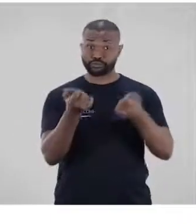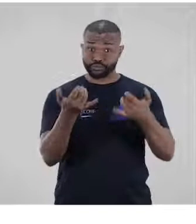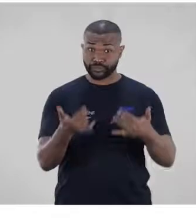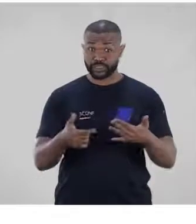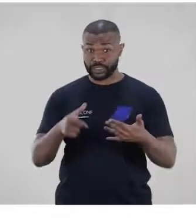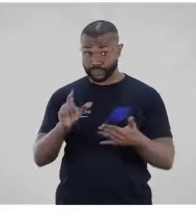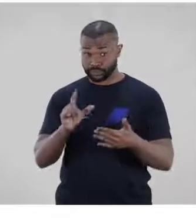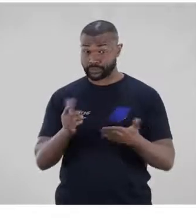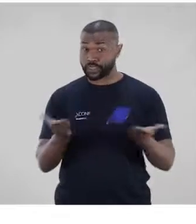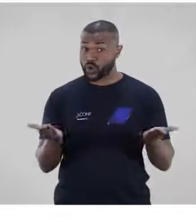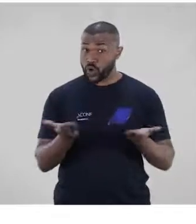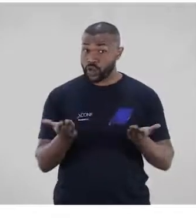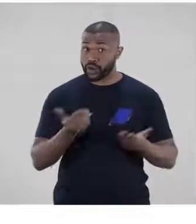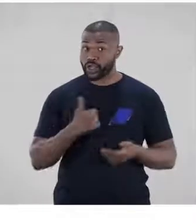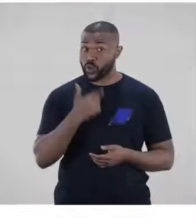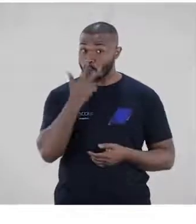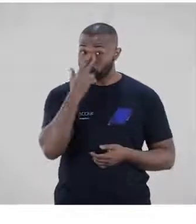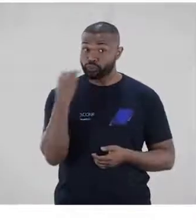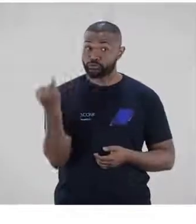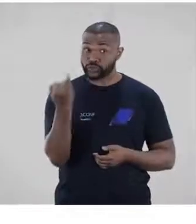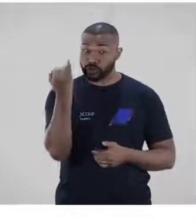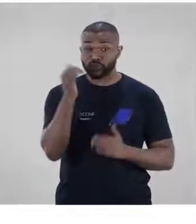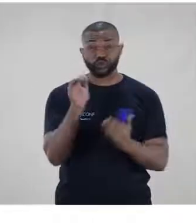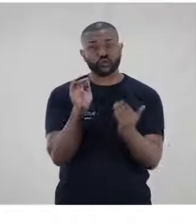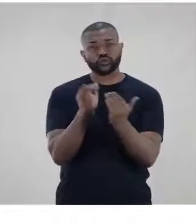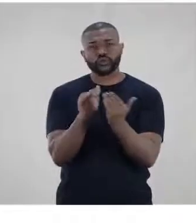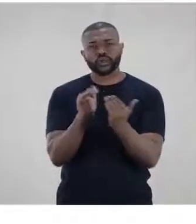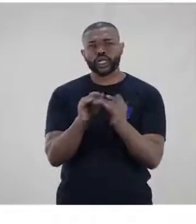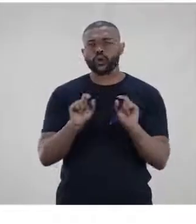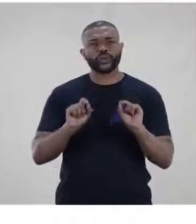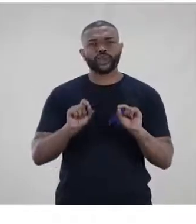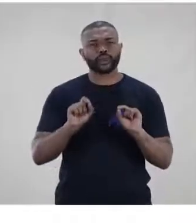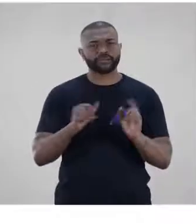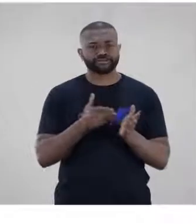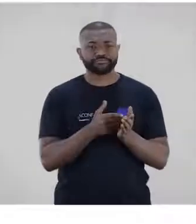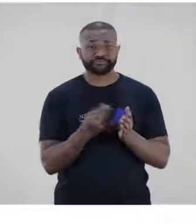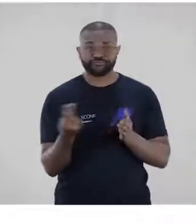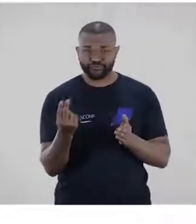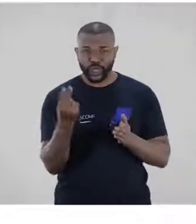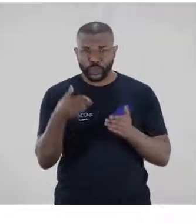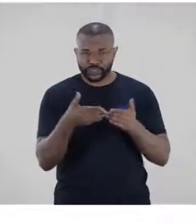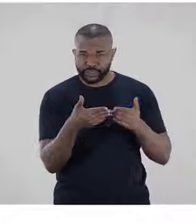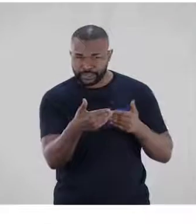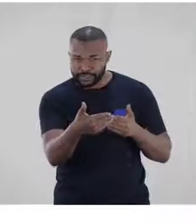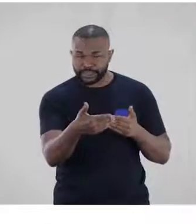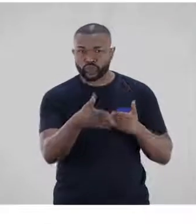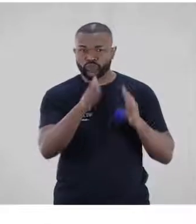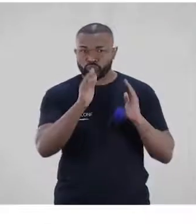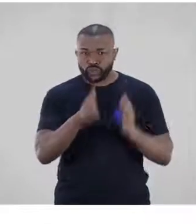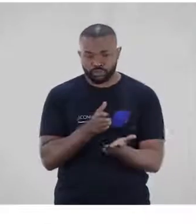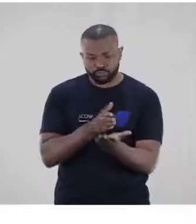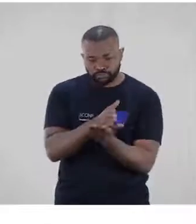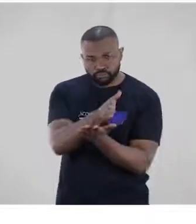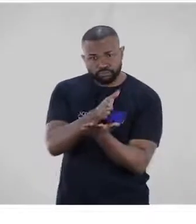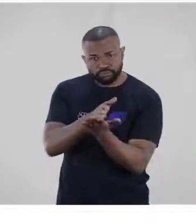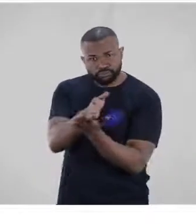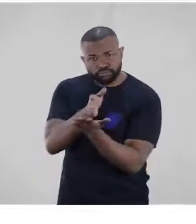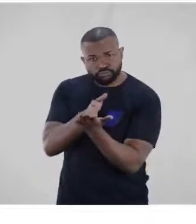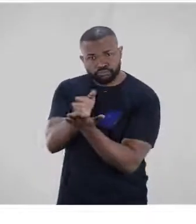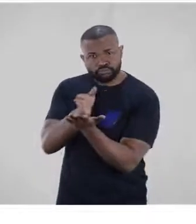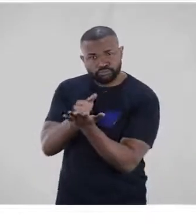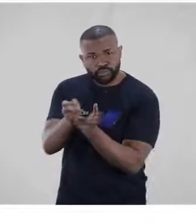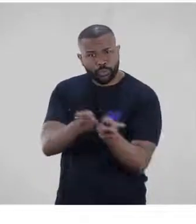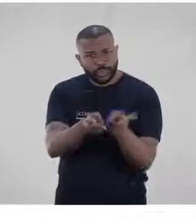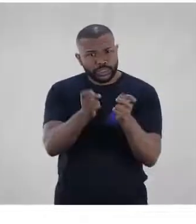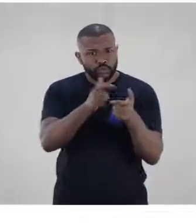agree upon the principles that hopefully addresses the problem of scale where we started this story, right? The moment of crisis that